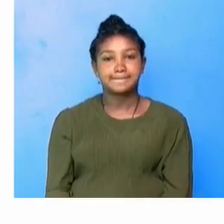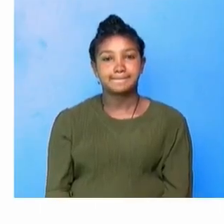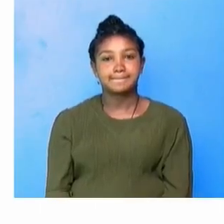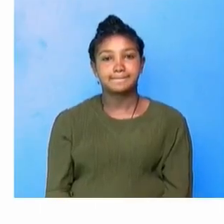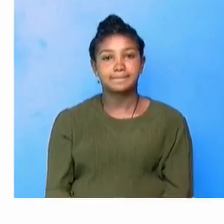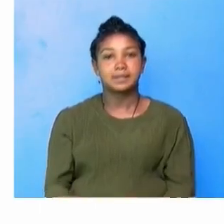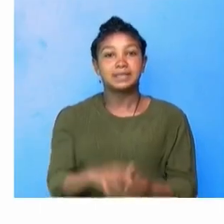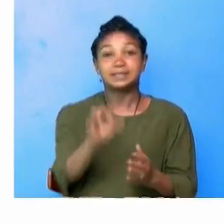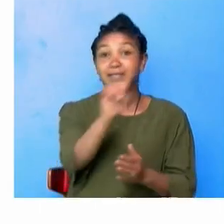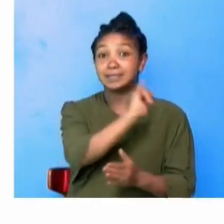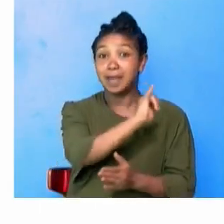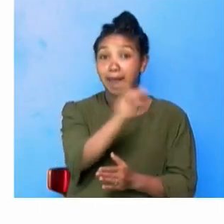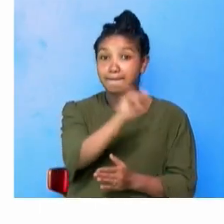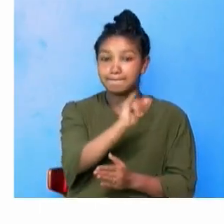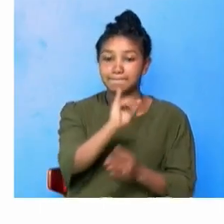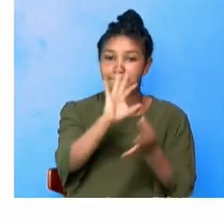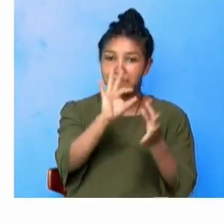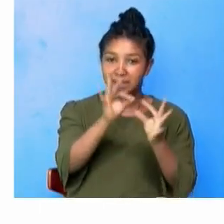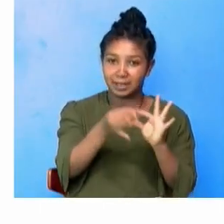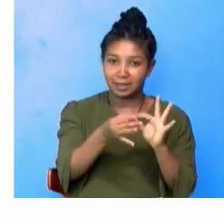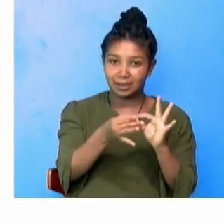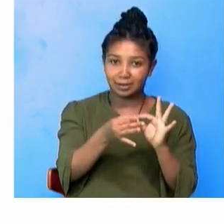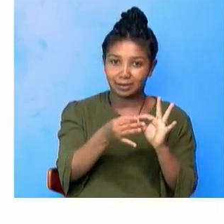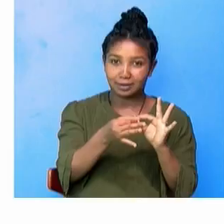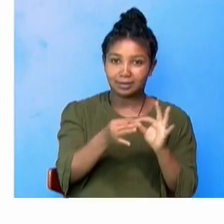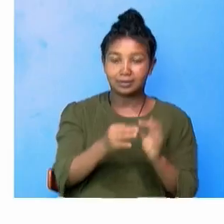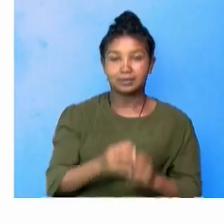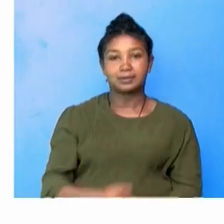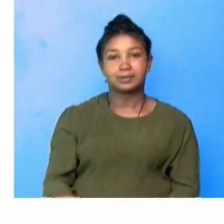Here is the same meaning or synonym.